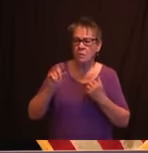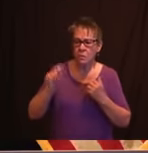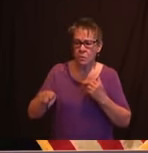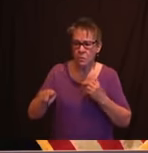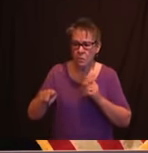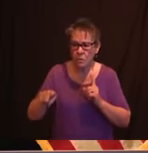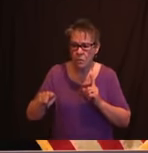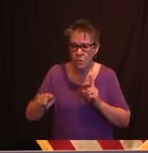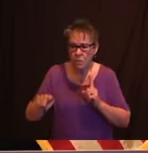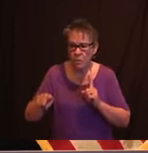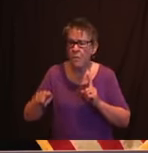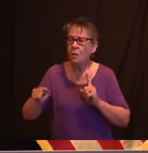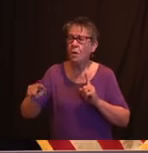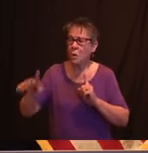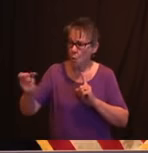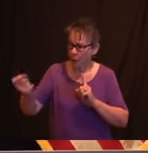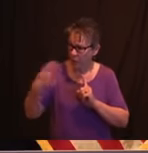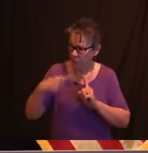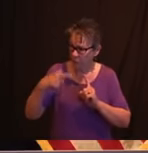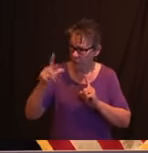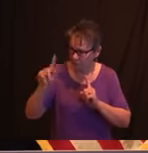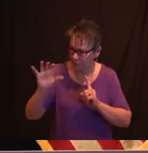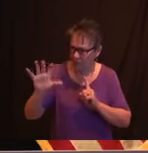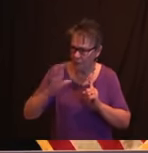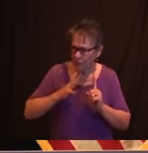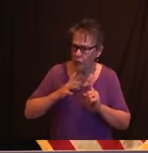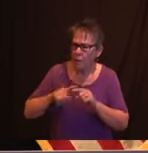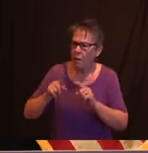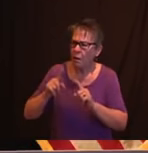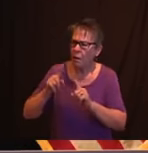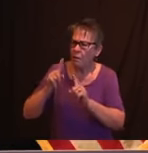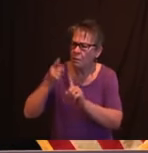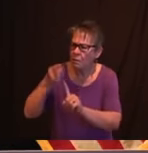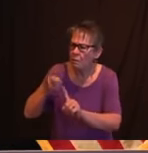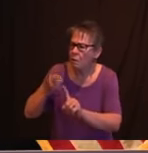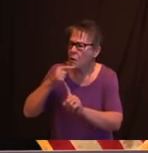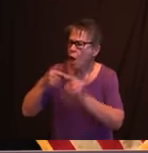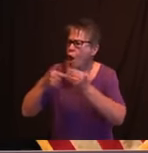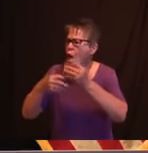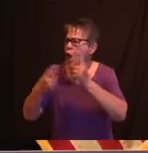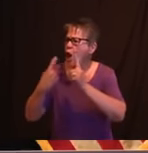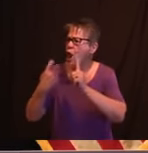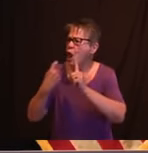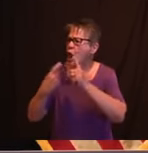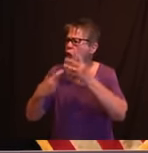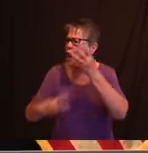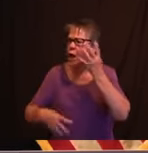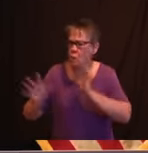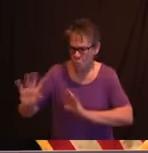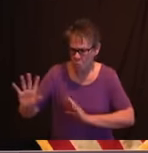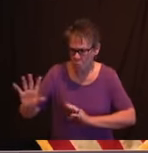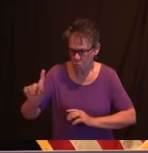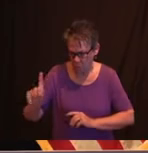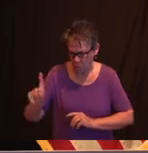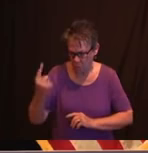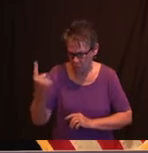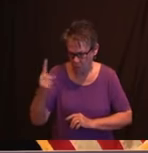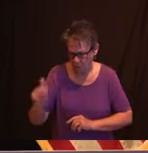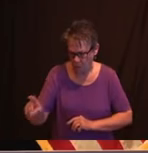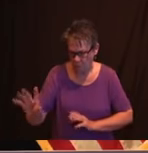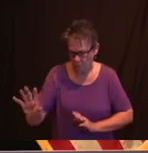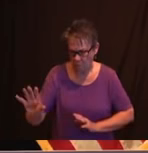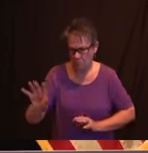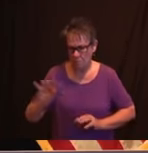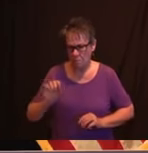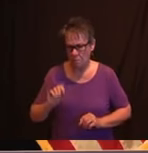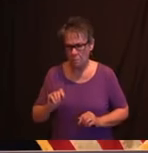Manat review confirmed reporting that the state put more emphasis on hospitals early on in the pandemic than on long-term care facilities. Given that nearly half